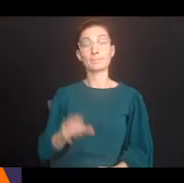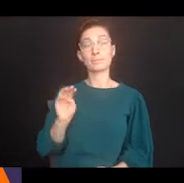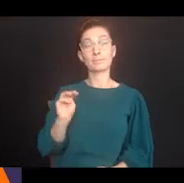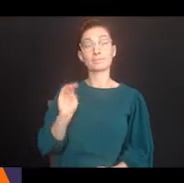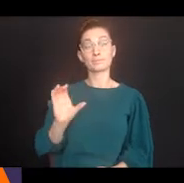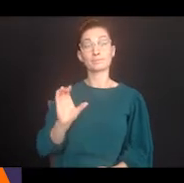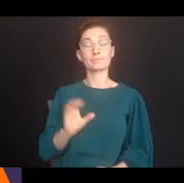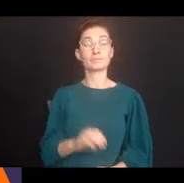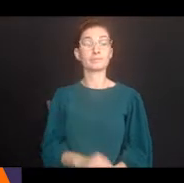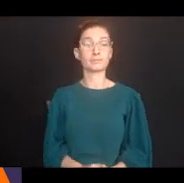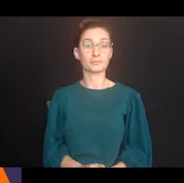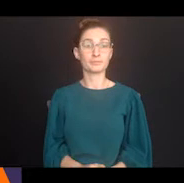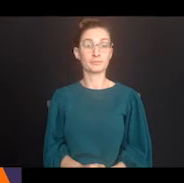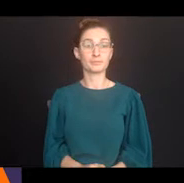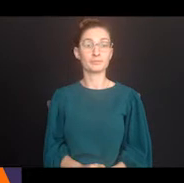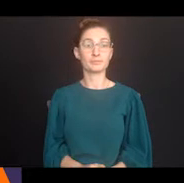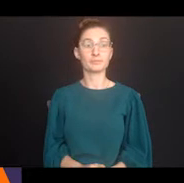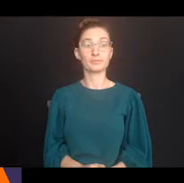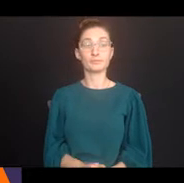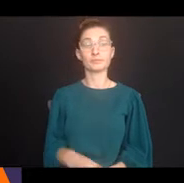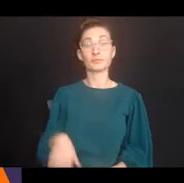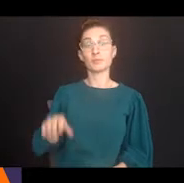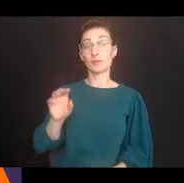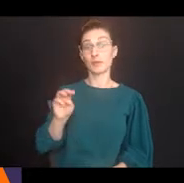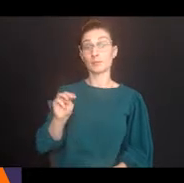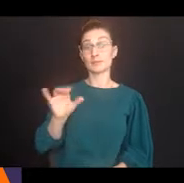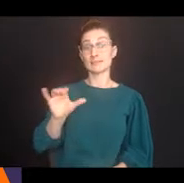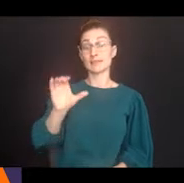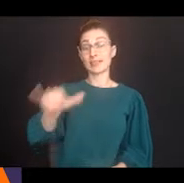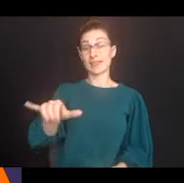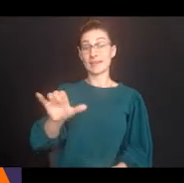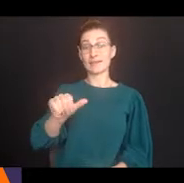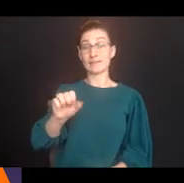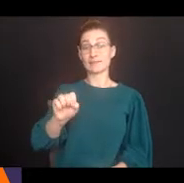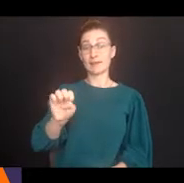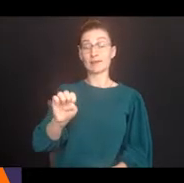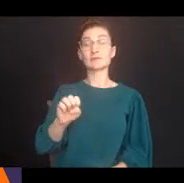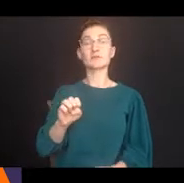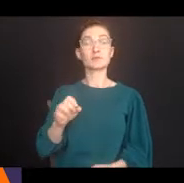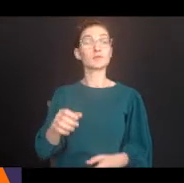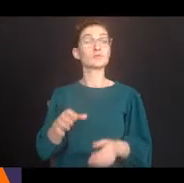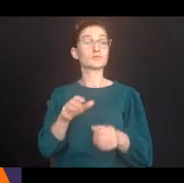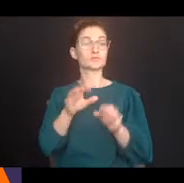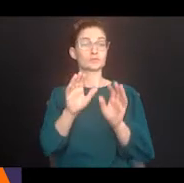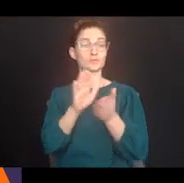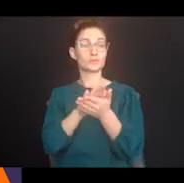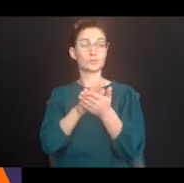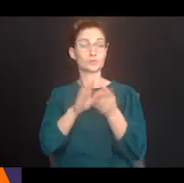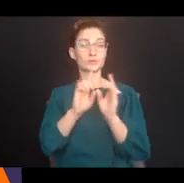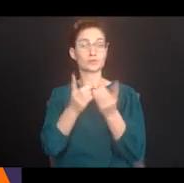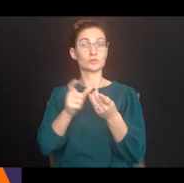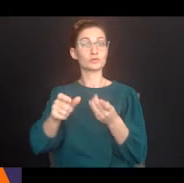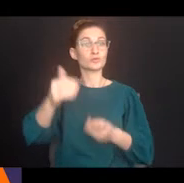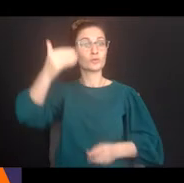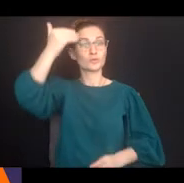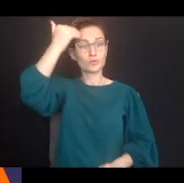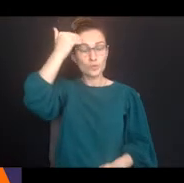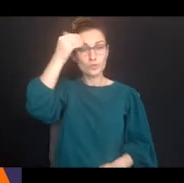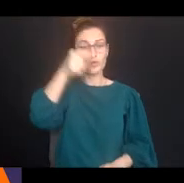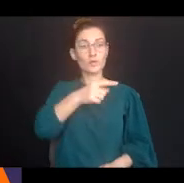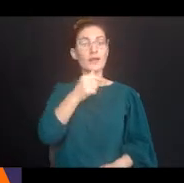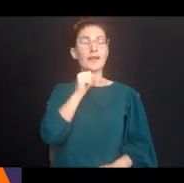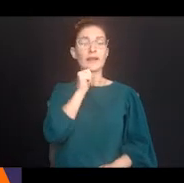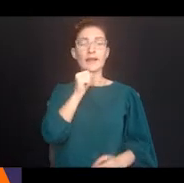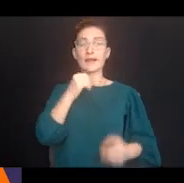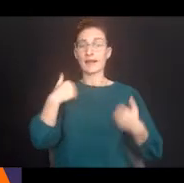Case law, MC. In MC, the court held that a school district that knows or should know that a child